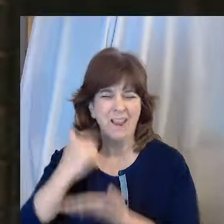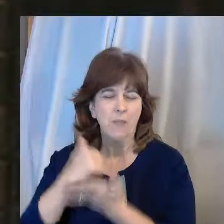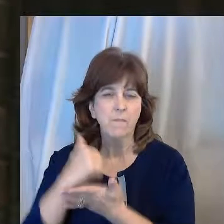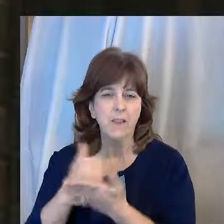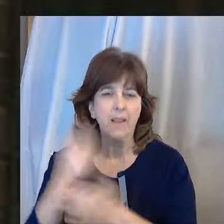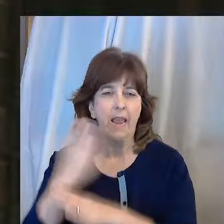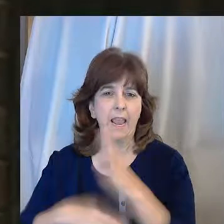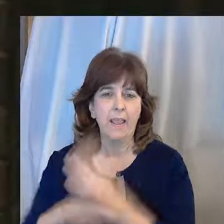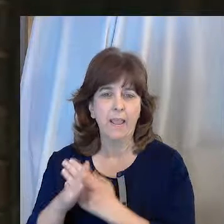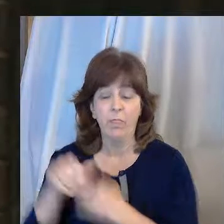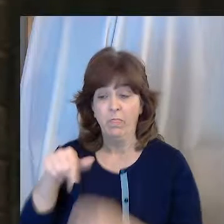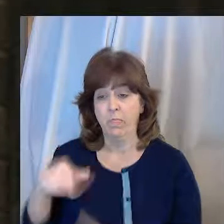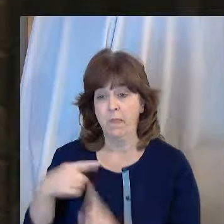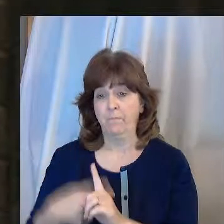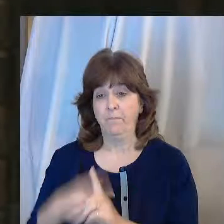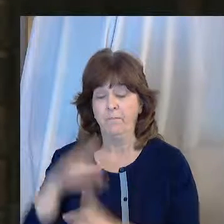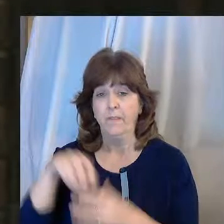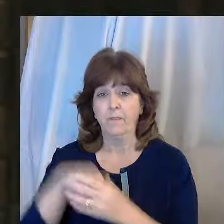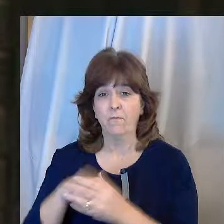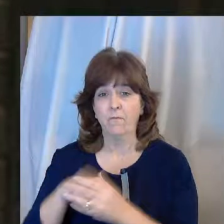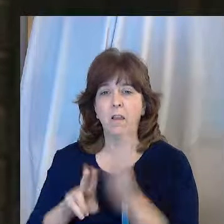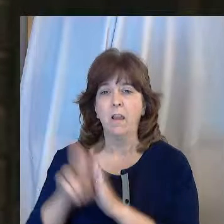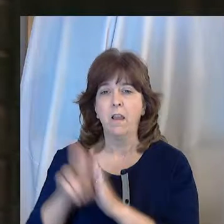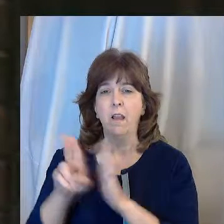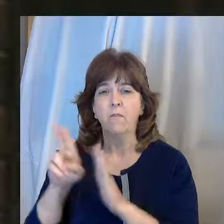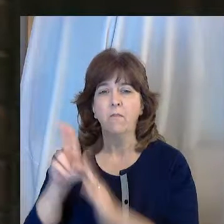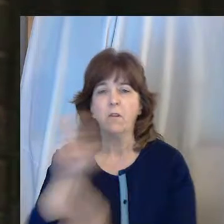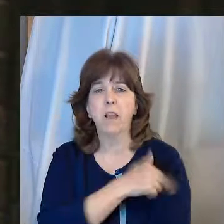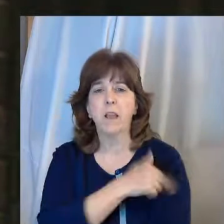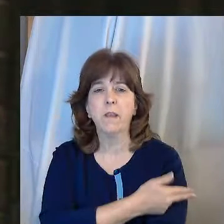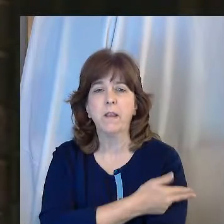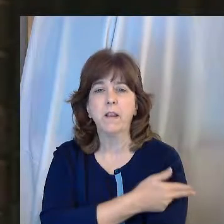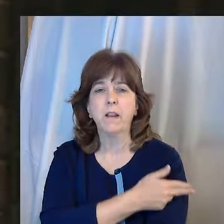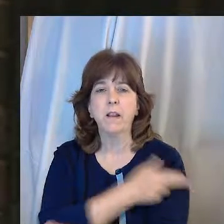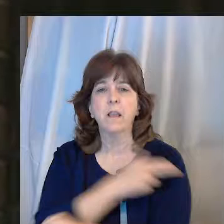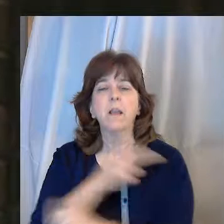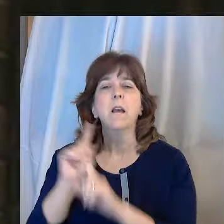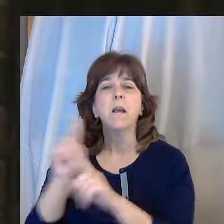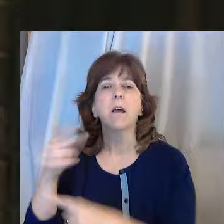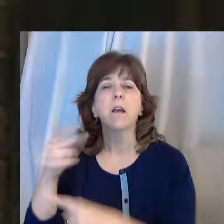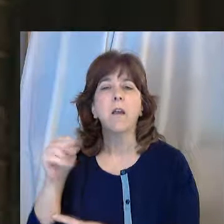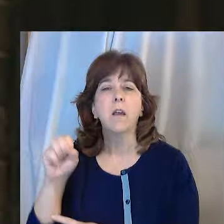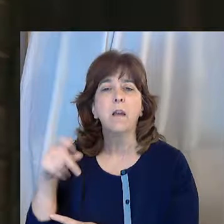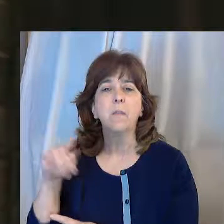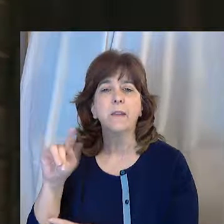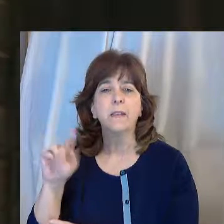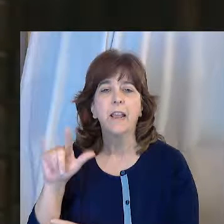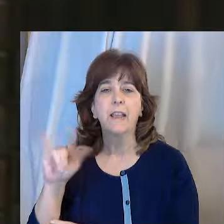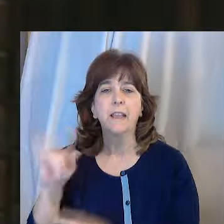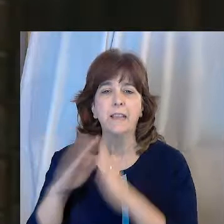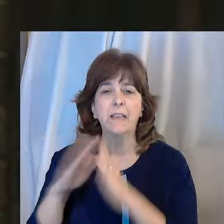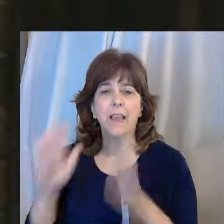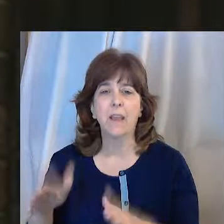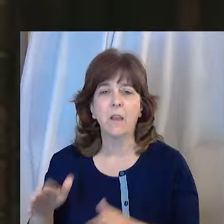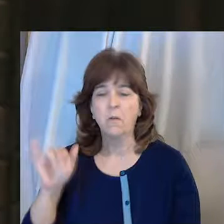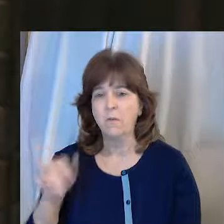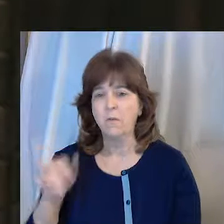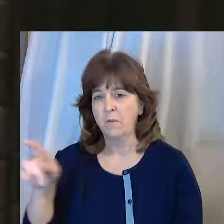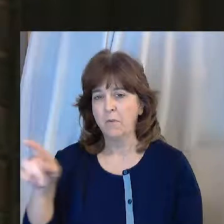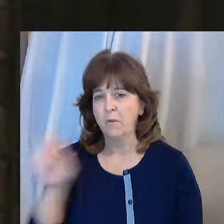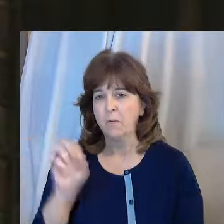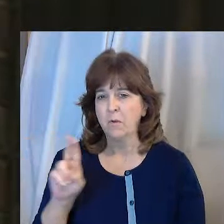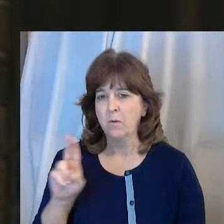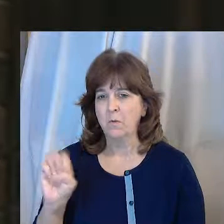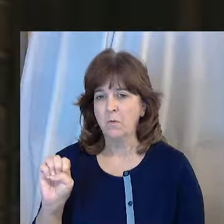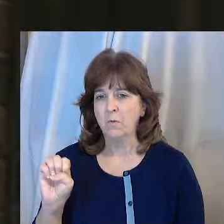the Huntsville Hospital Hospitality House. And if you have any questions getting involved in helping hands with the ladies there, you can see Sue Wirtz, and she'll be glad